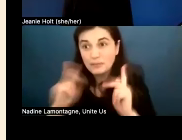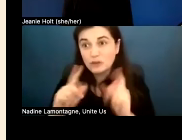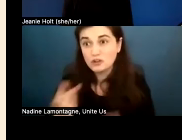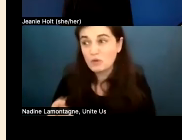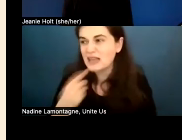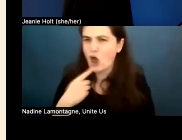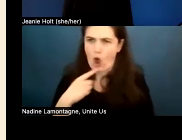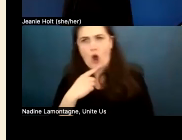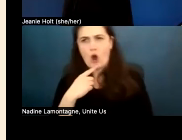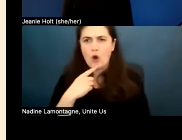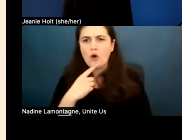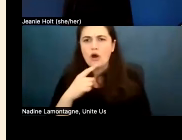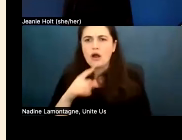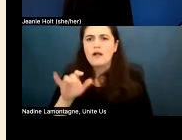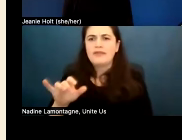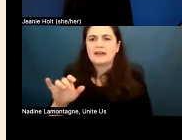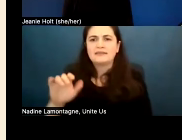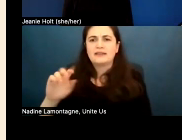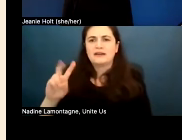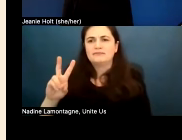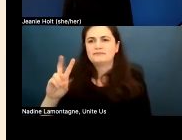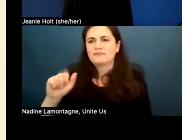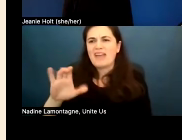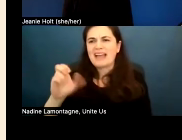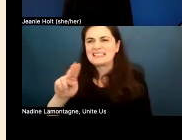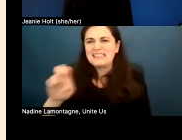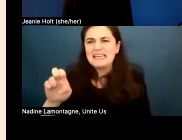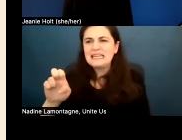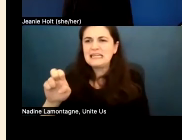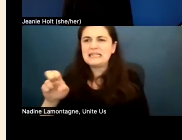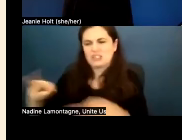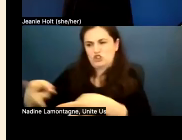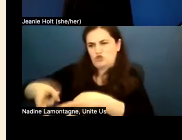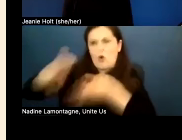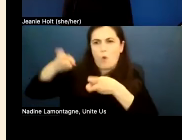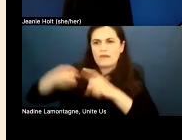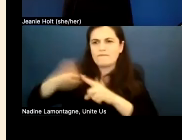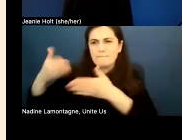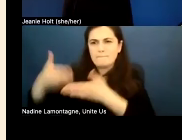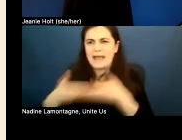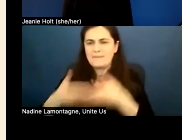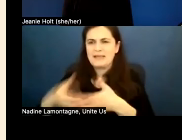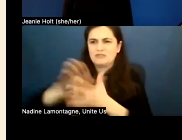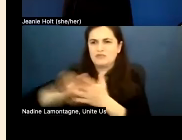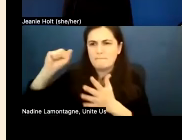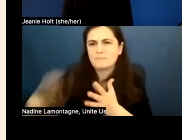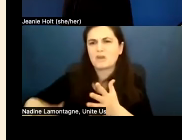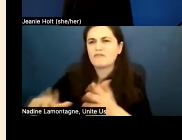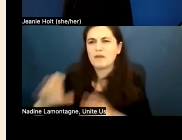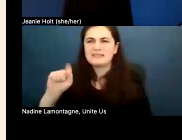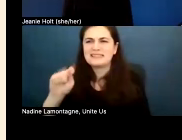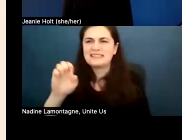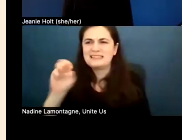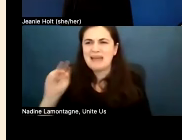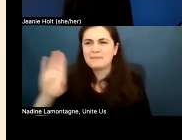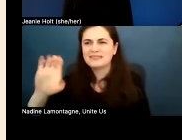derived from fetal stem cells. And so there would be a disclosure required with every immunization. And it's just a huge opportunity to